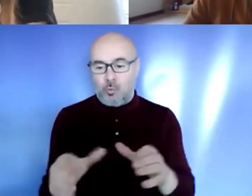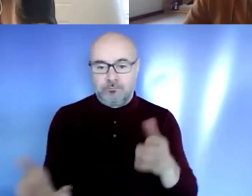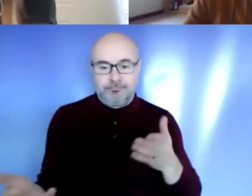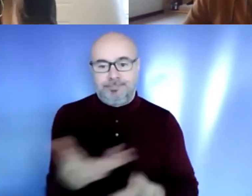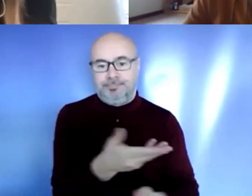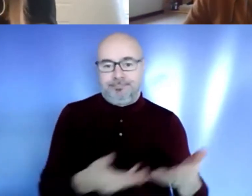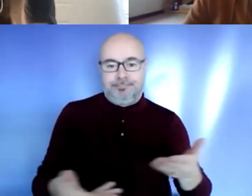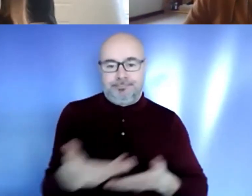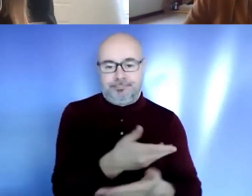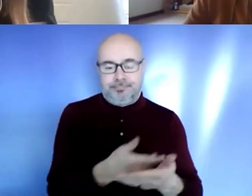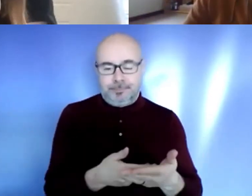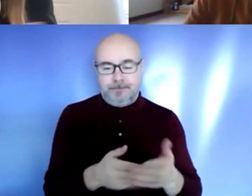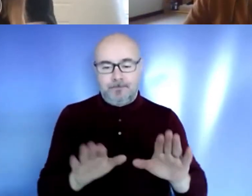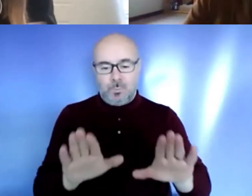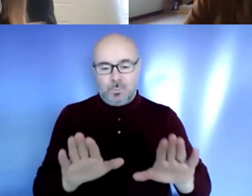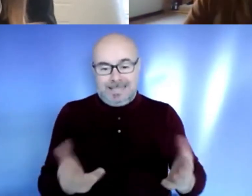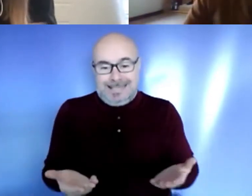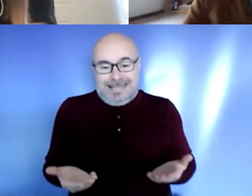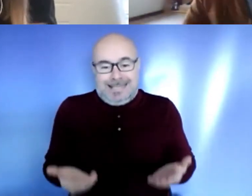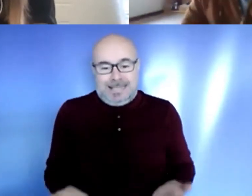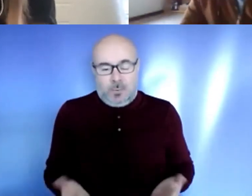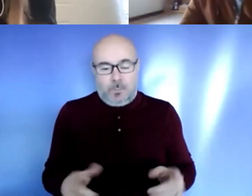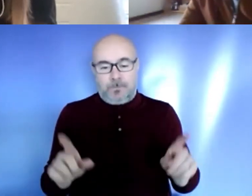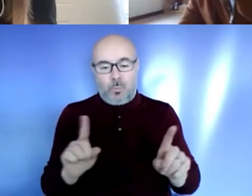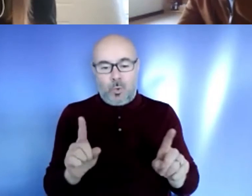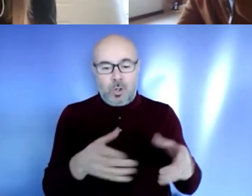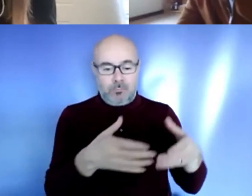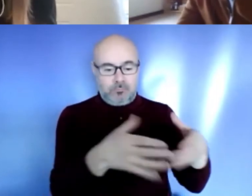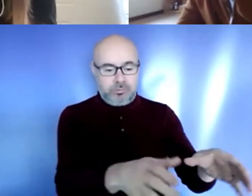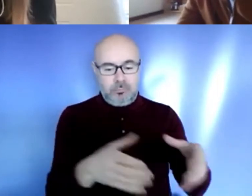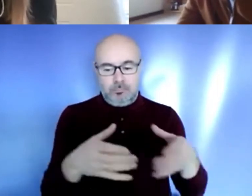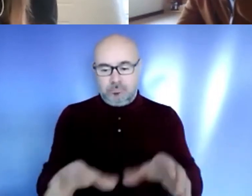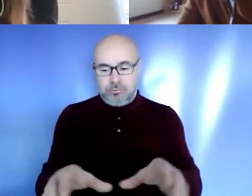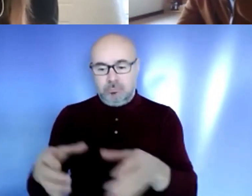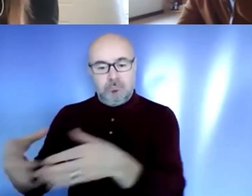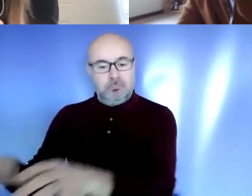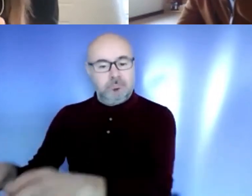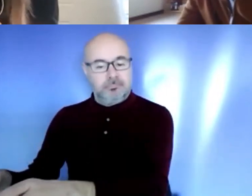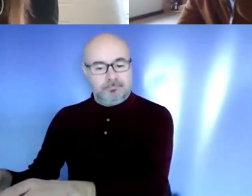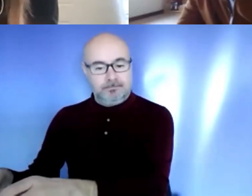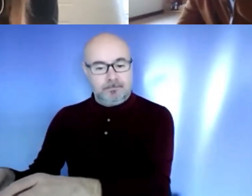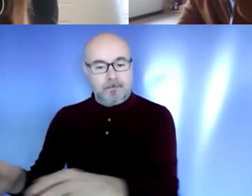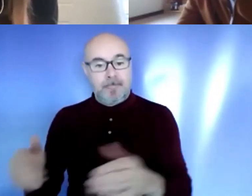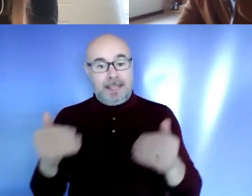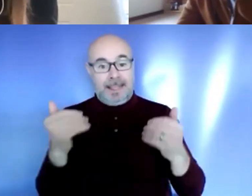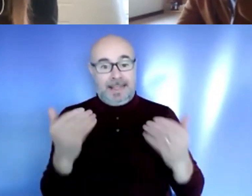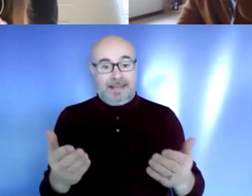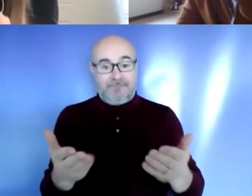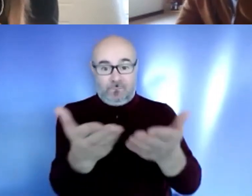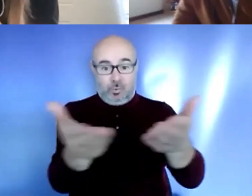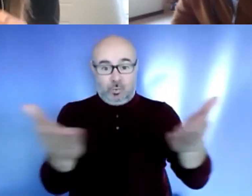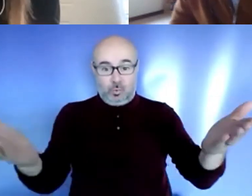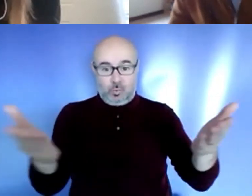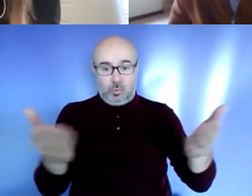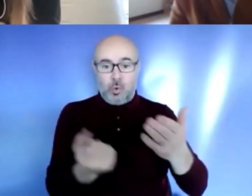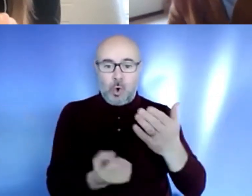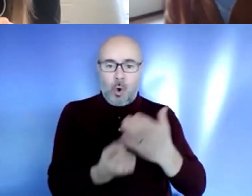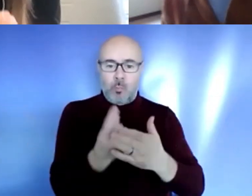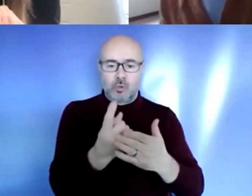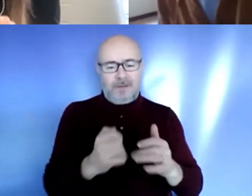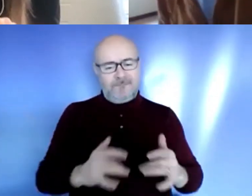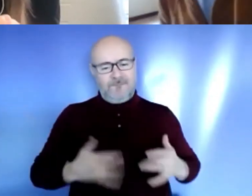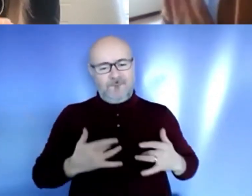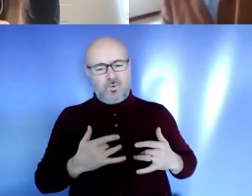what's going to happen now is that we will break out into our small discussion groups to give you guys the chance to have your say. Now, each group will